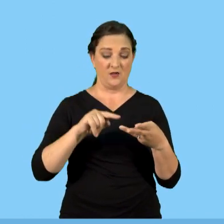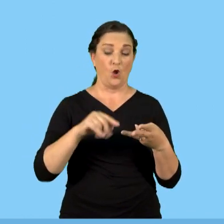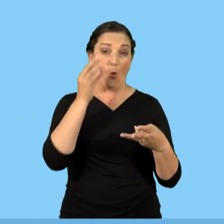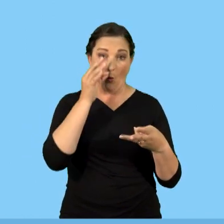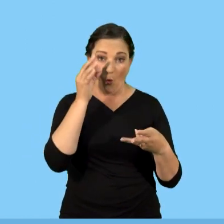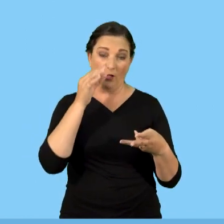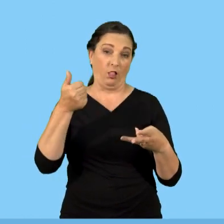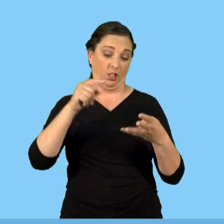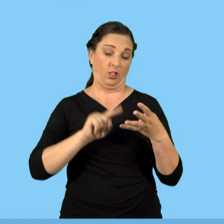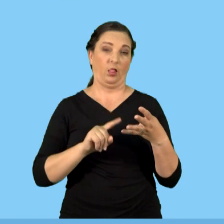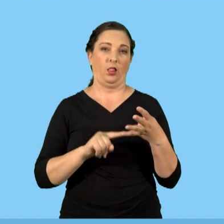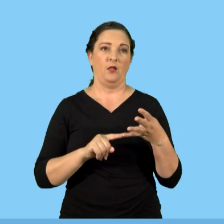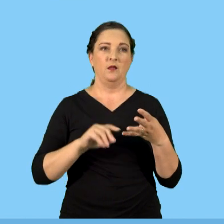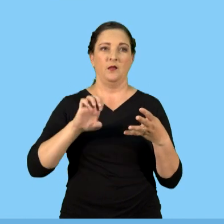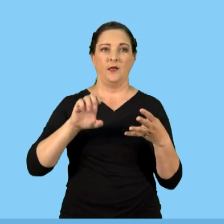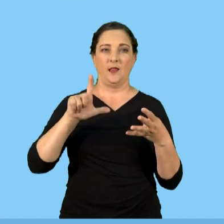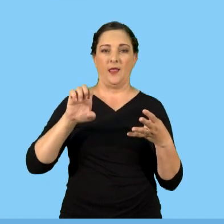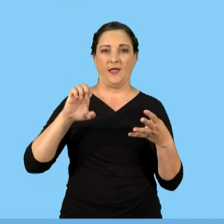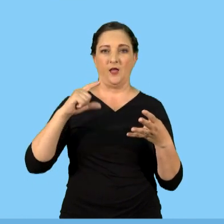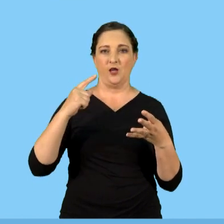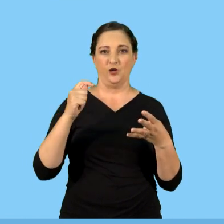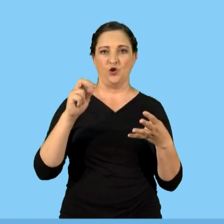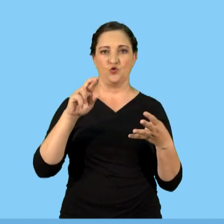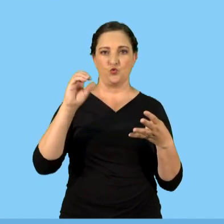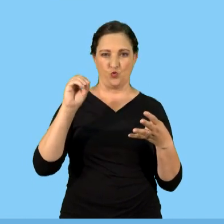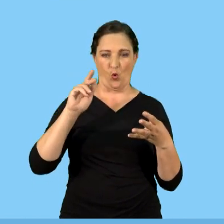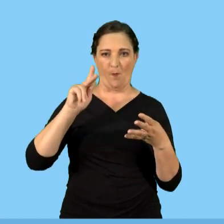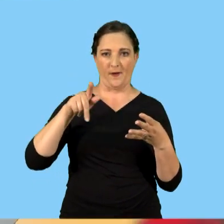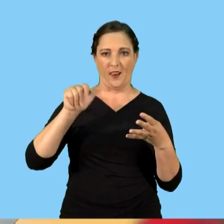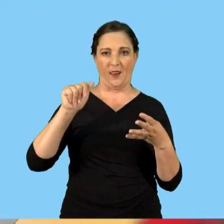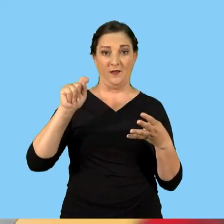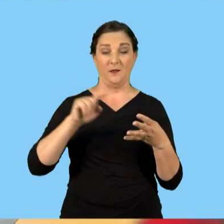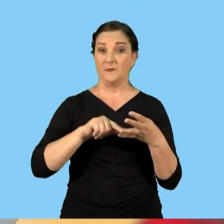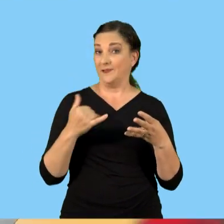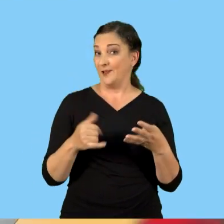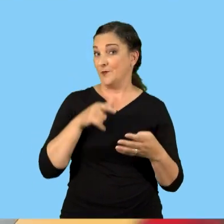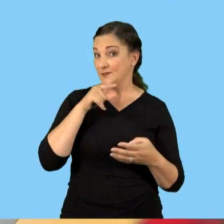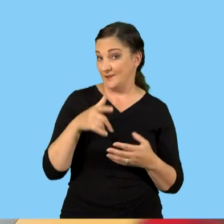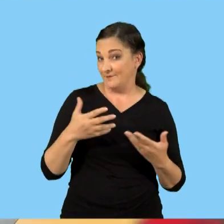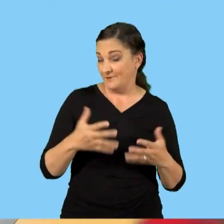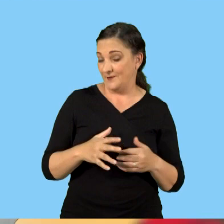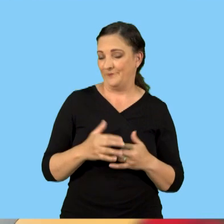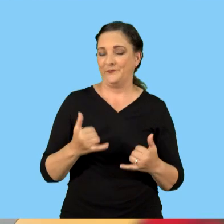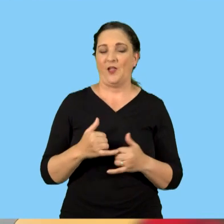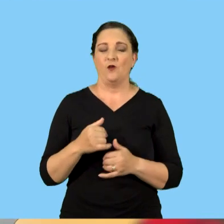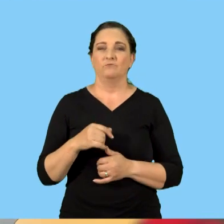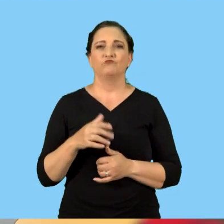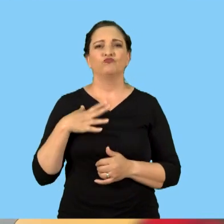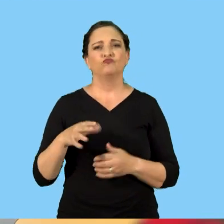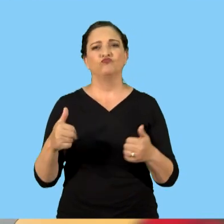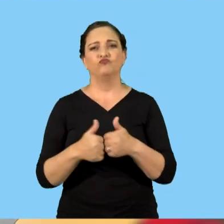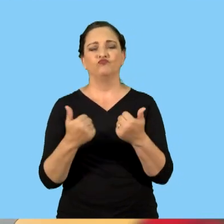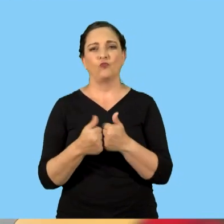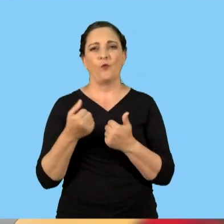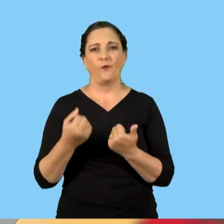the metal, we can oil the metal, and then lastly, we can electroplate the metal. So with that said, I'm just going to leave you with a